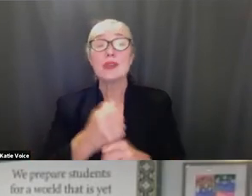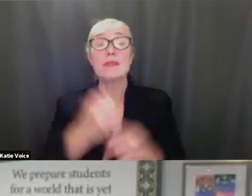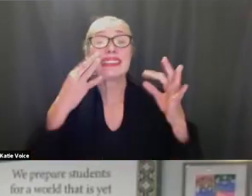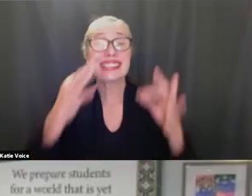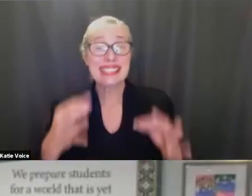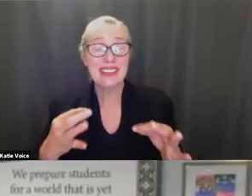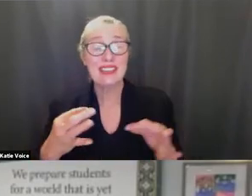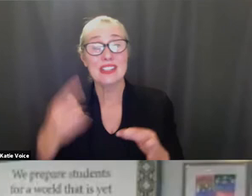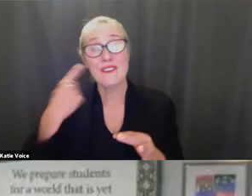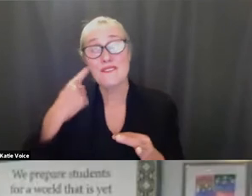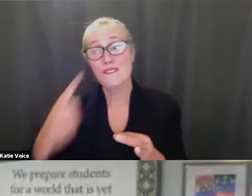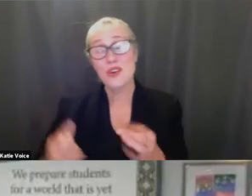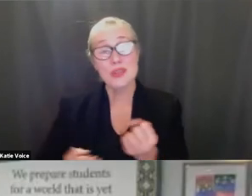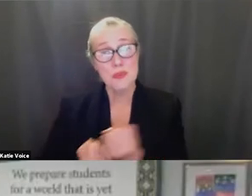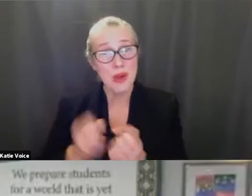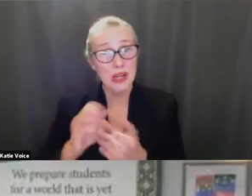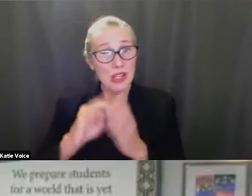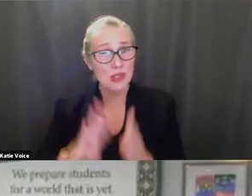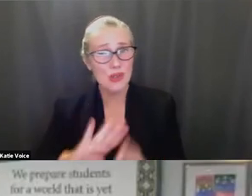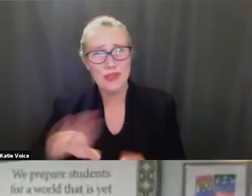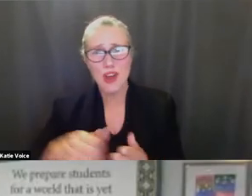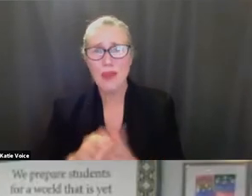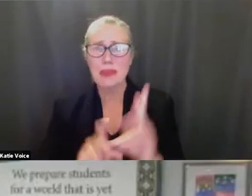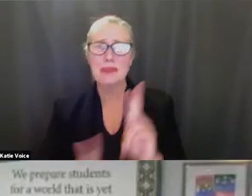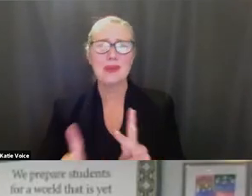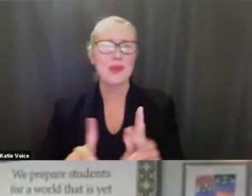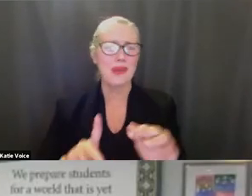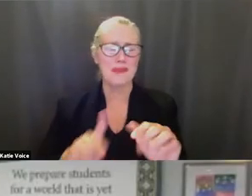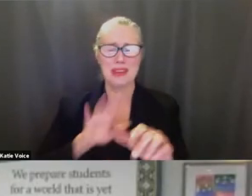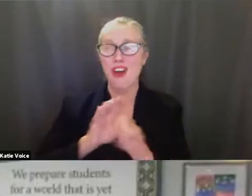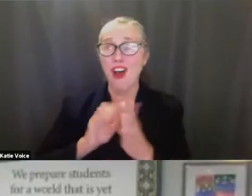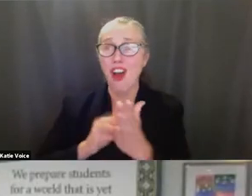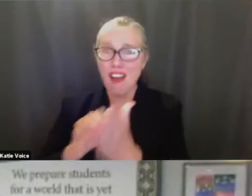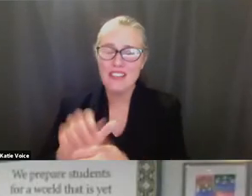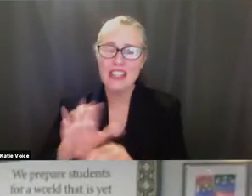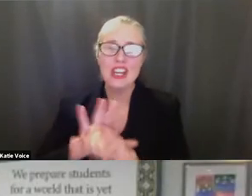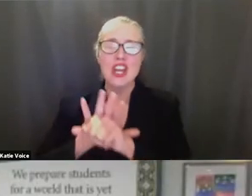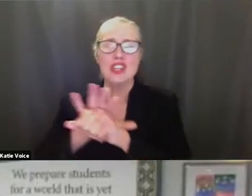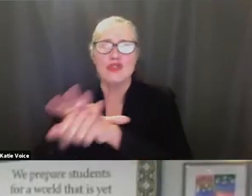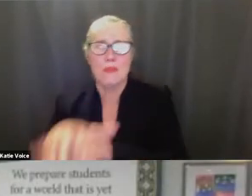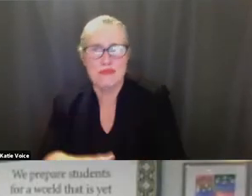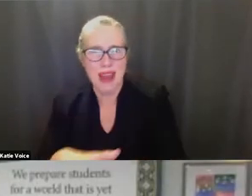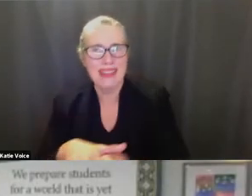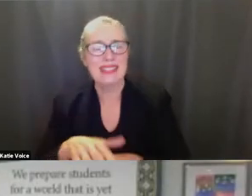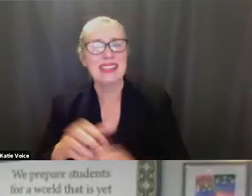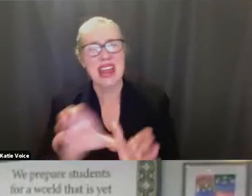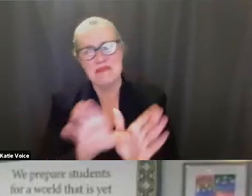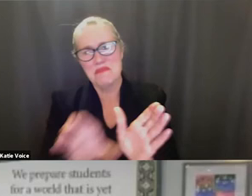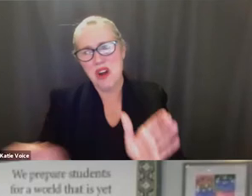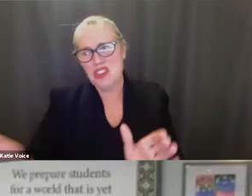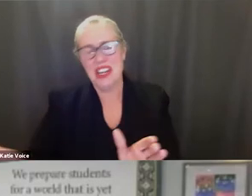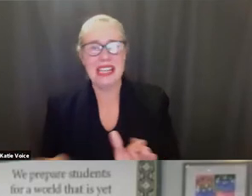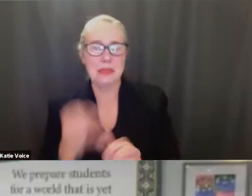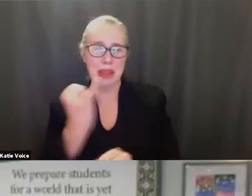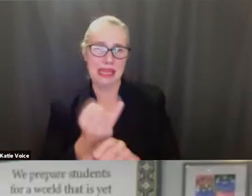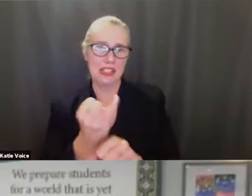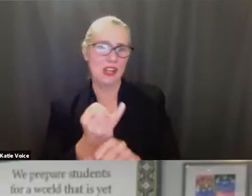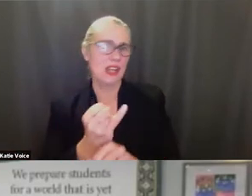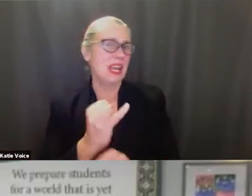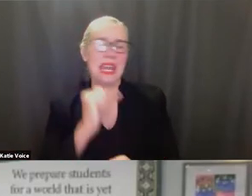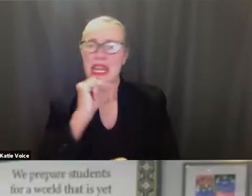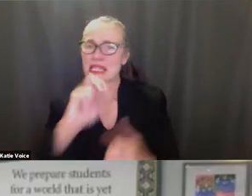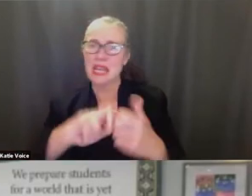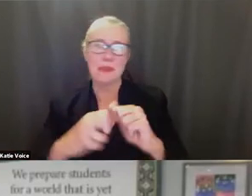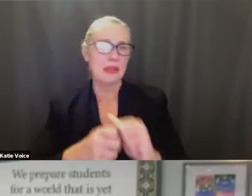the interest of all students who have been systemically oppressed and marginalized by the institution of police i want to clarify that our issue is not the student